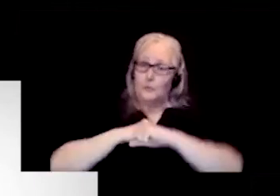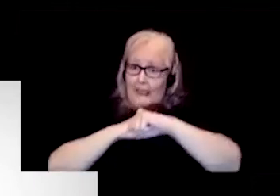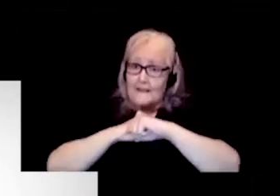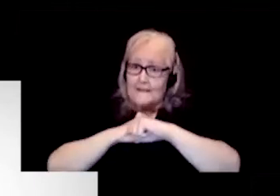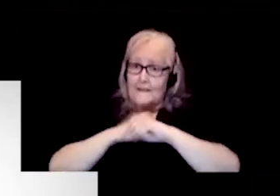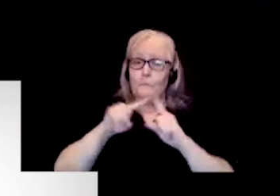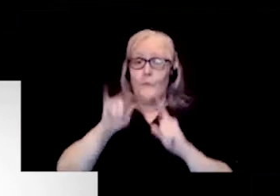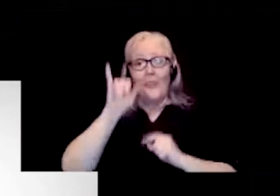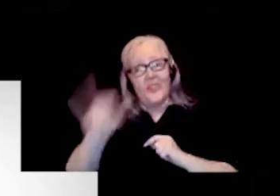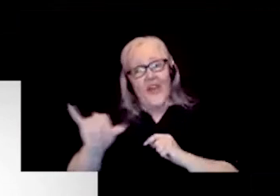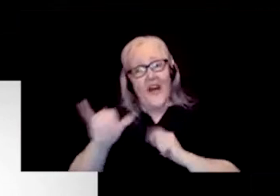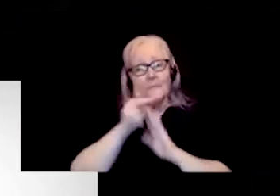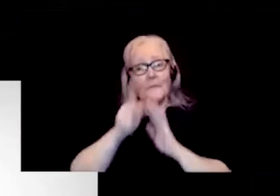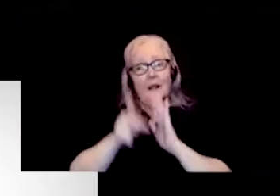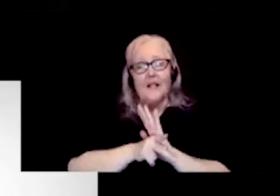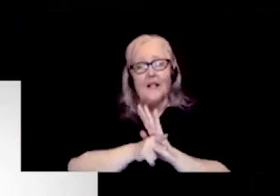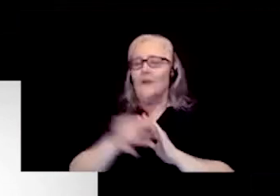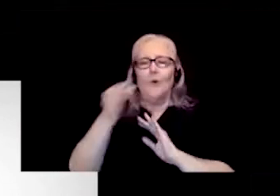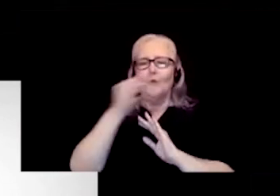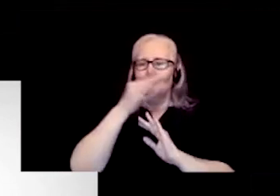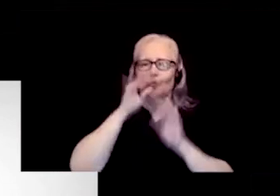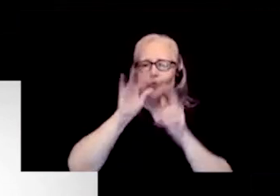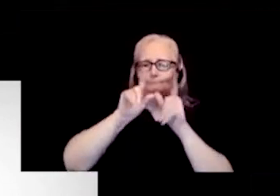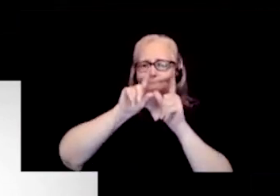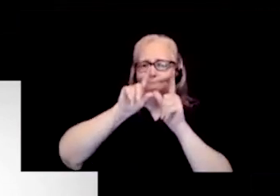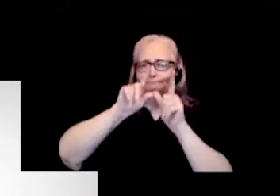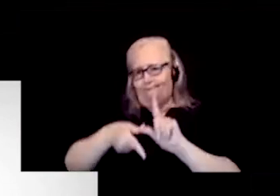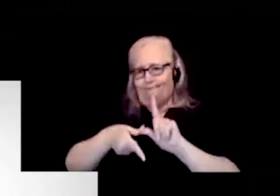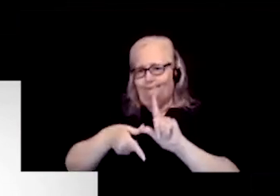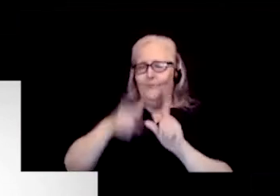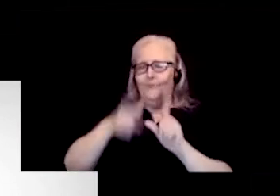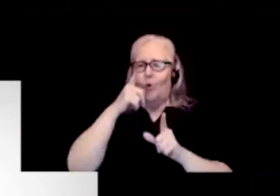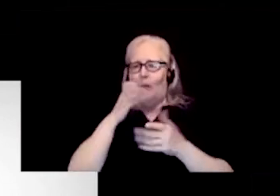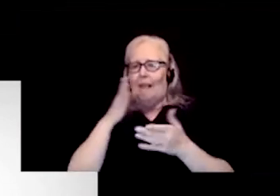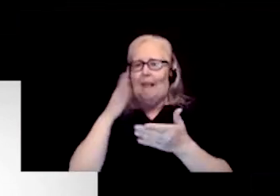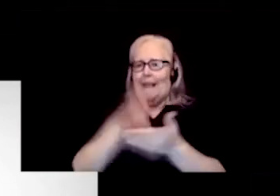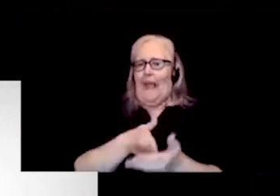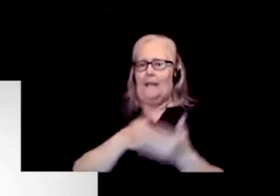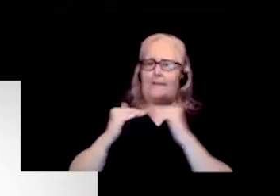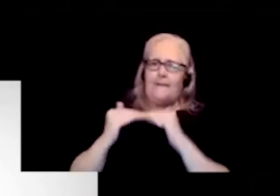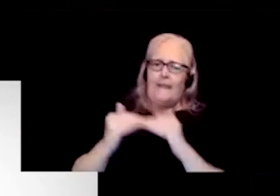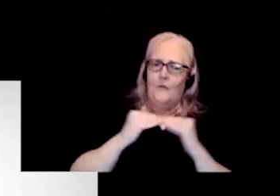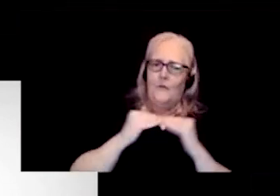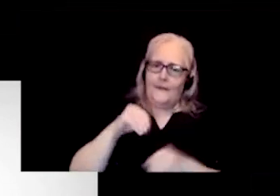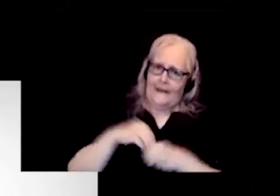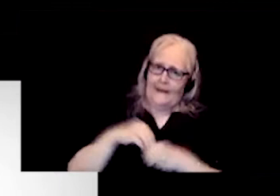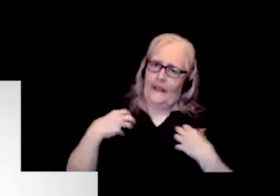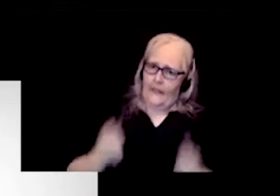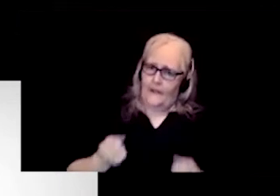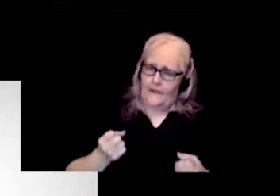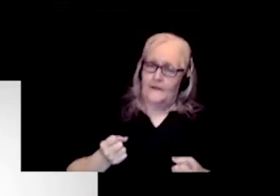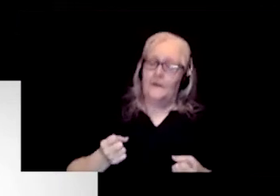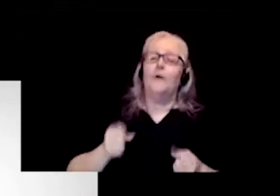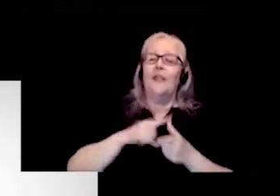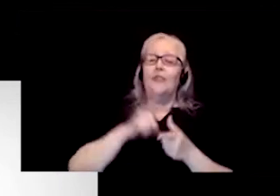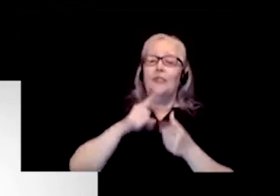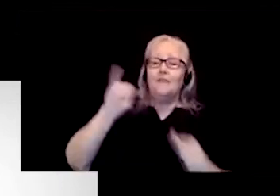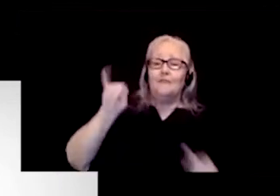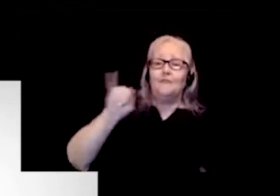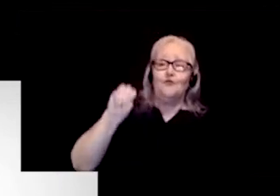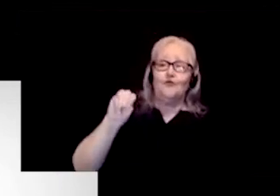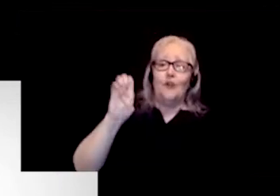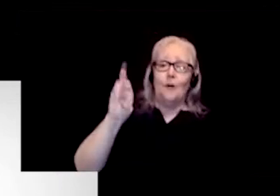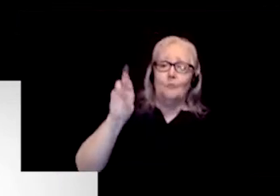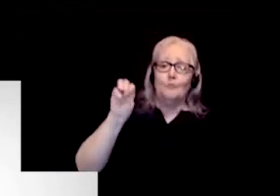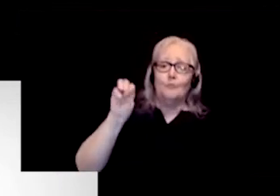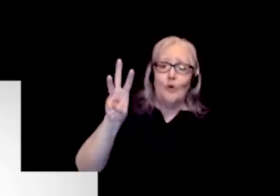were soon overturned by opponents of health equity. After that, we know Jim Crow reared its ugly head in this